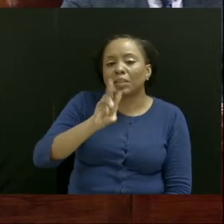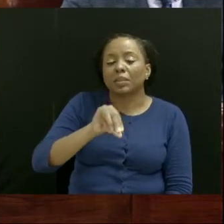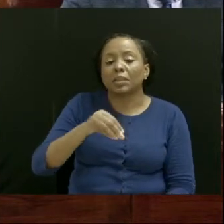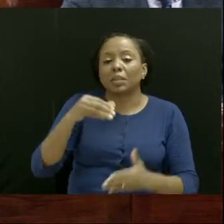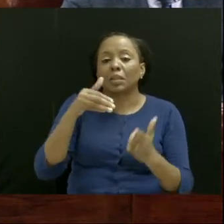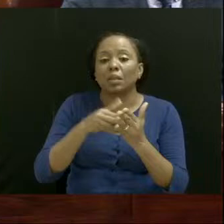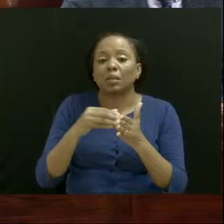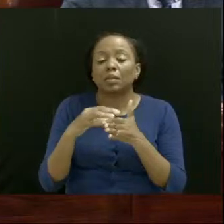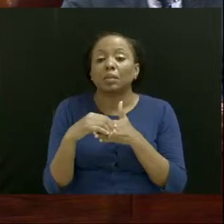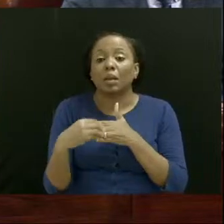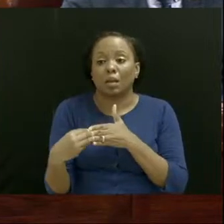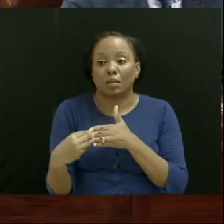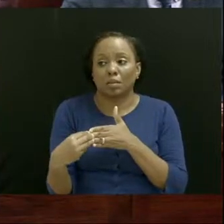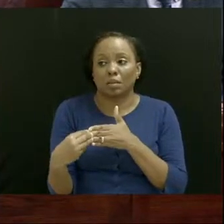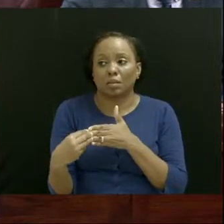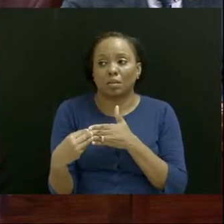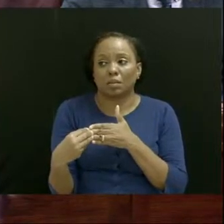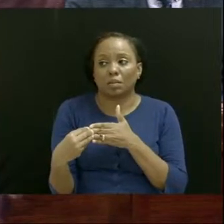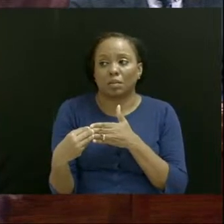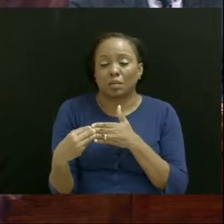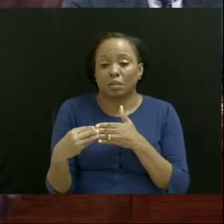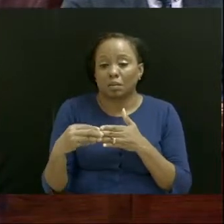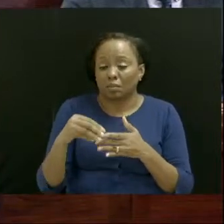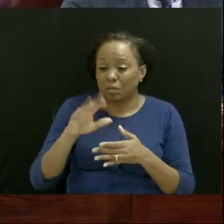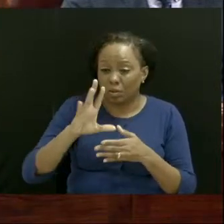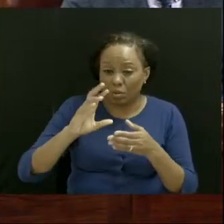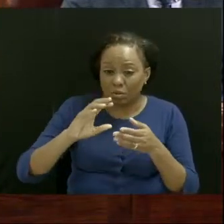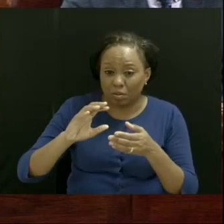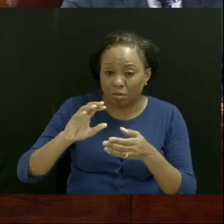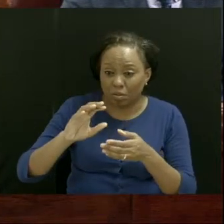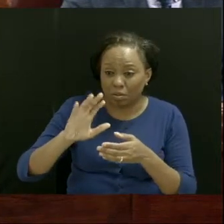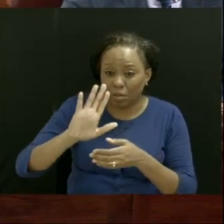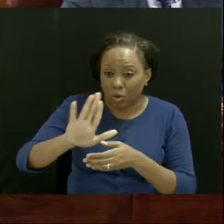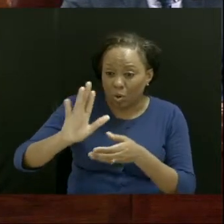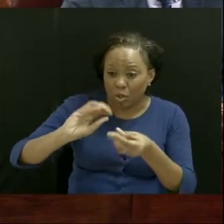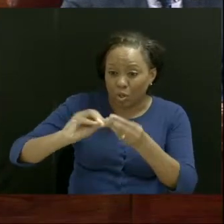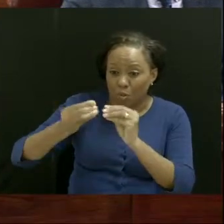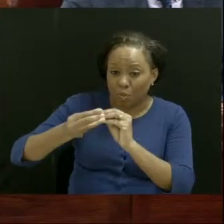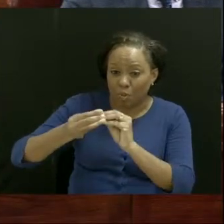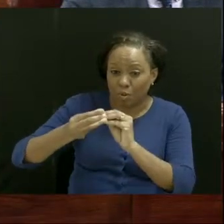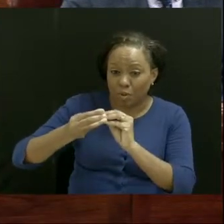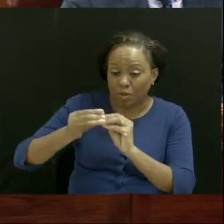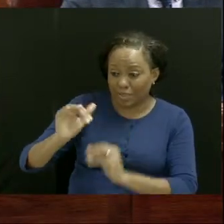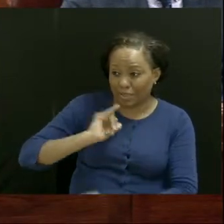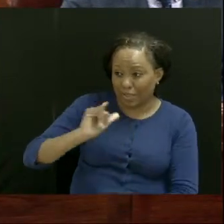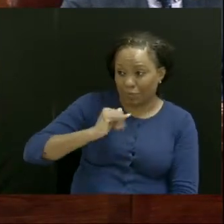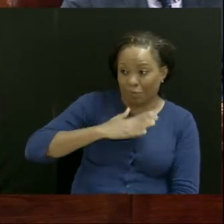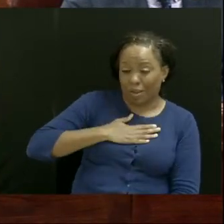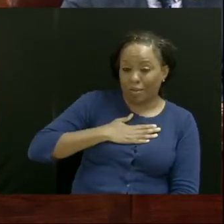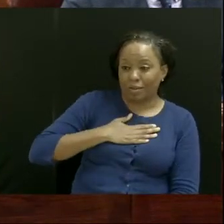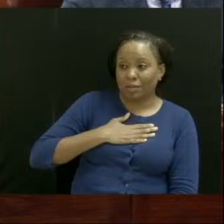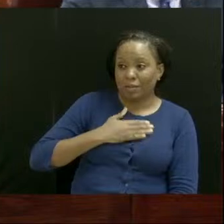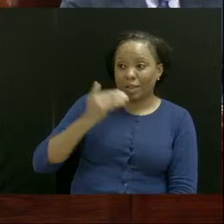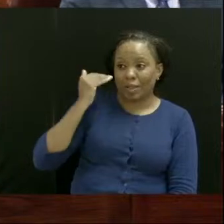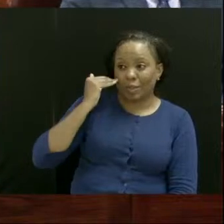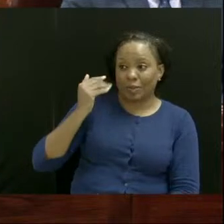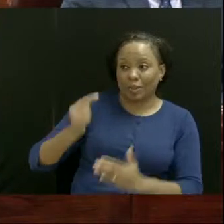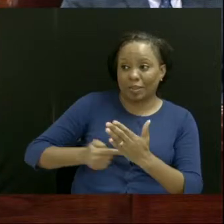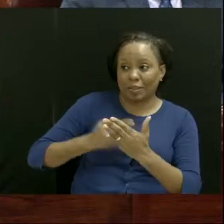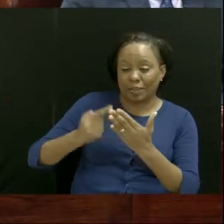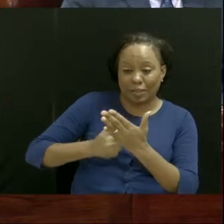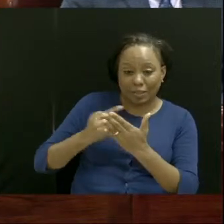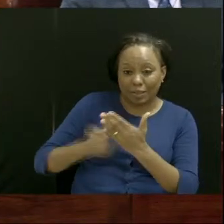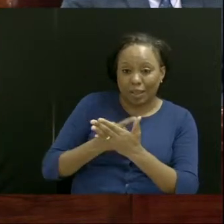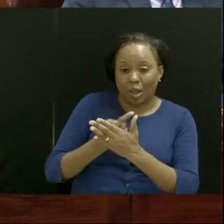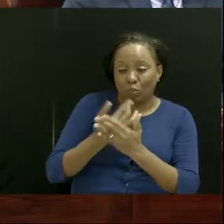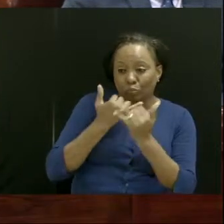$260,000, and Mr. Speaker, if my figures differ from yours, you'll pardon me, because you know how these errors get into these documents, and we can't sometimes keep up with